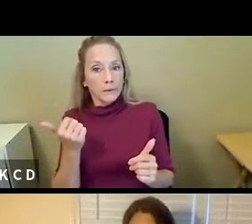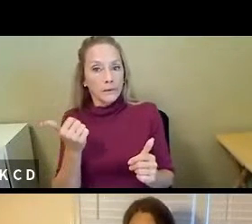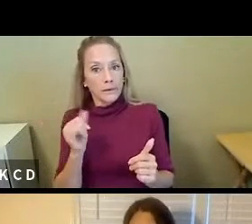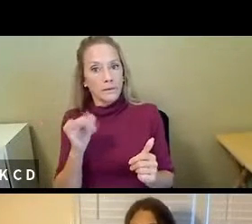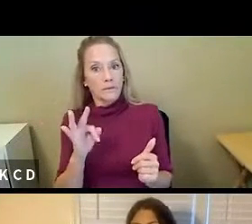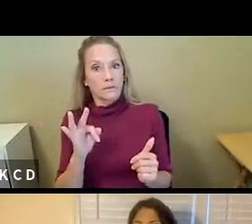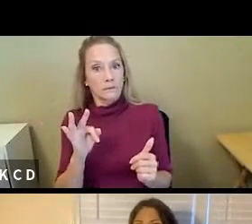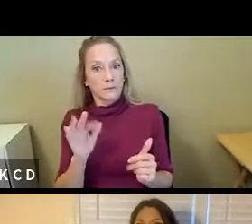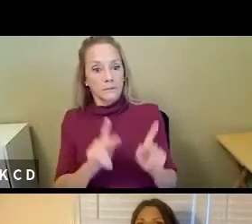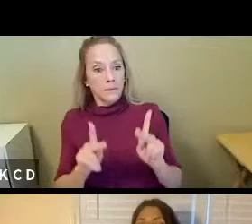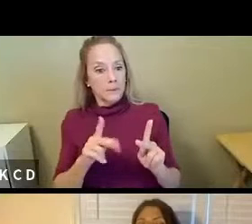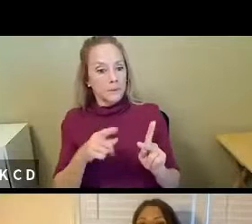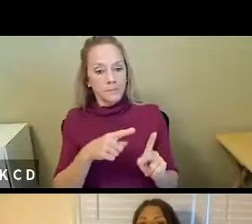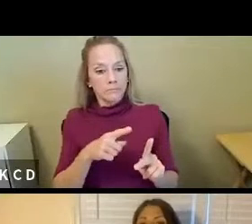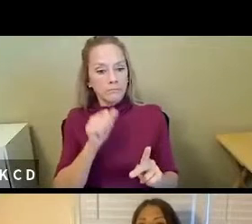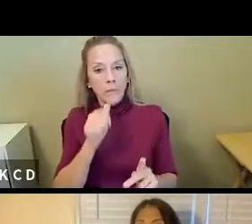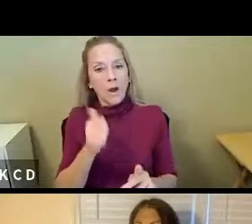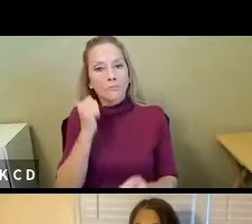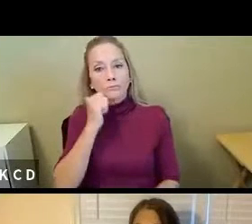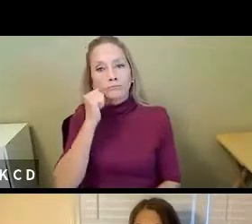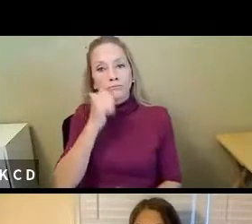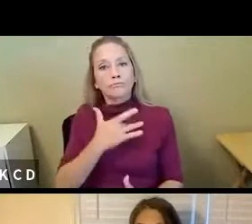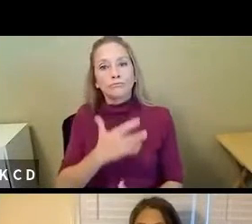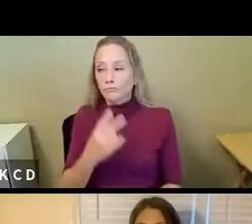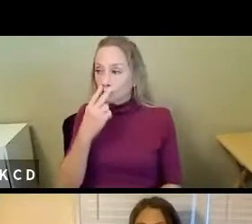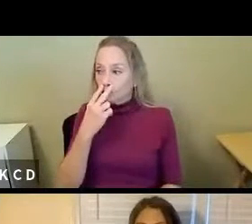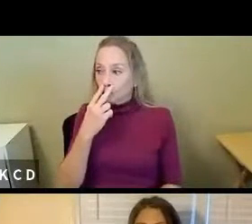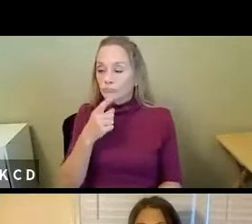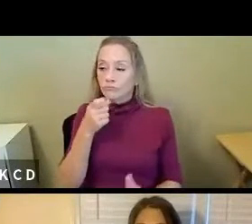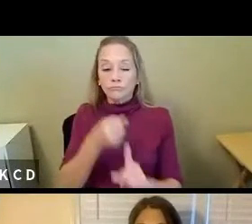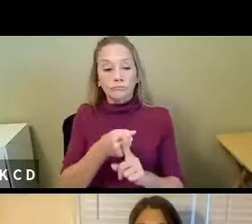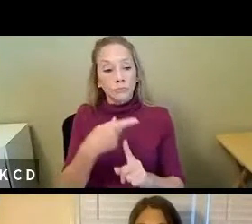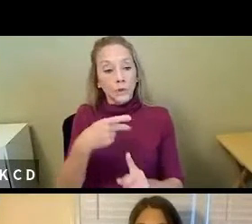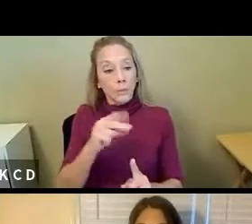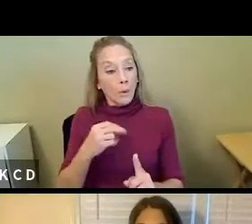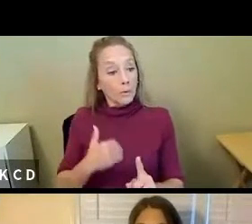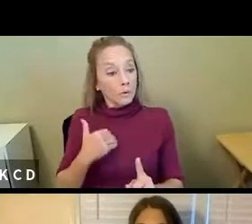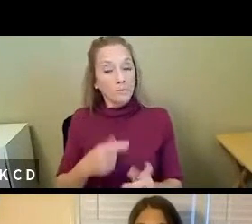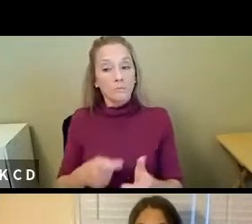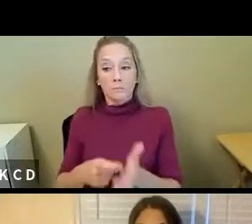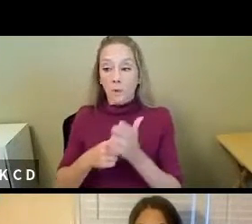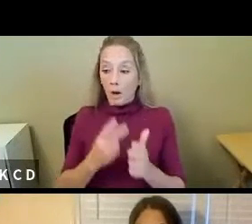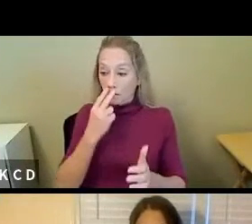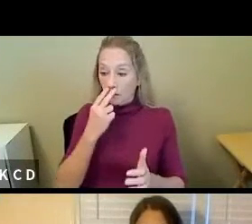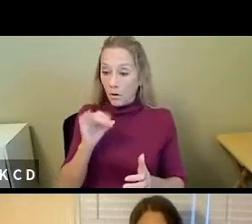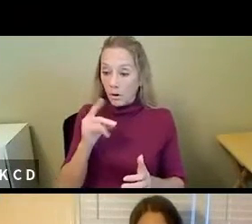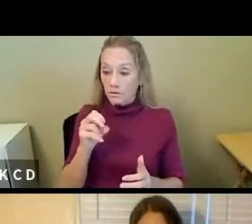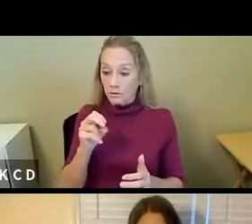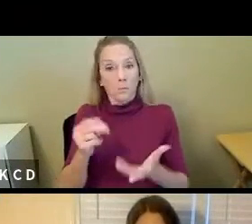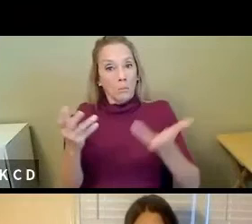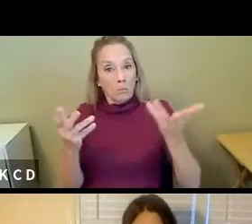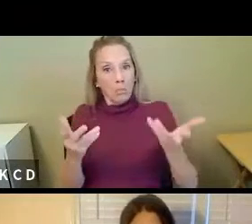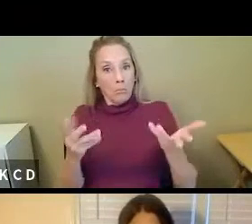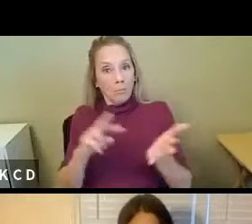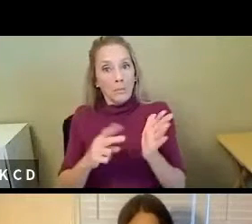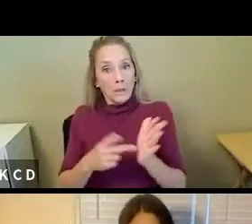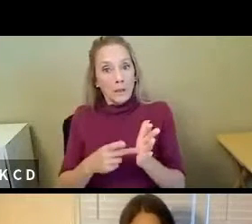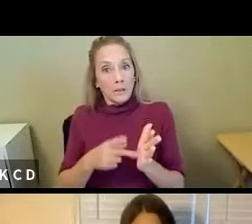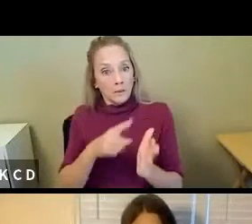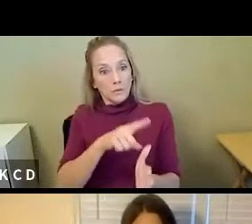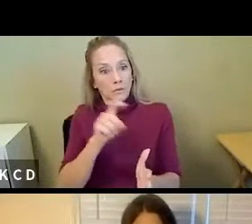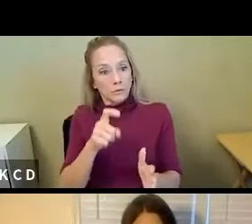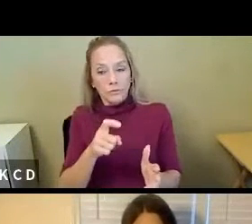people who are not normally on oxygen and have pneumonia from any reason and have required oxygen, that's the situation where somebody should